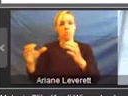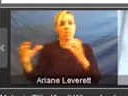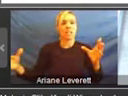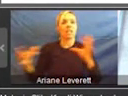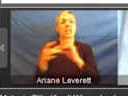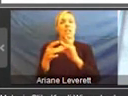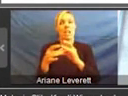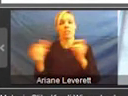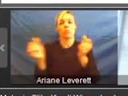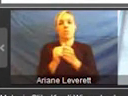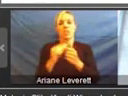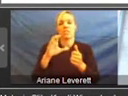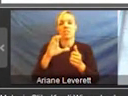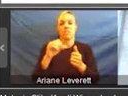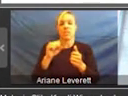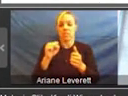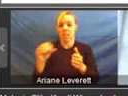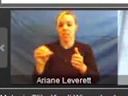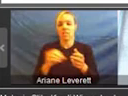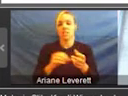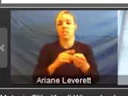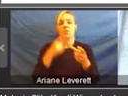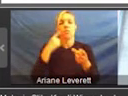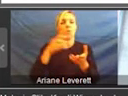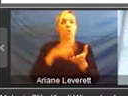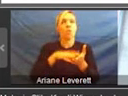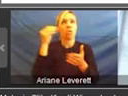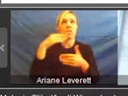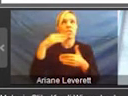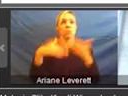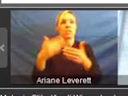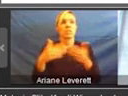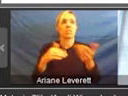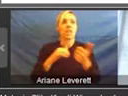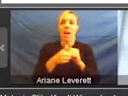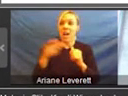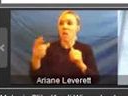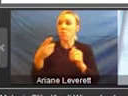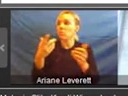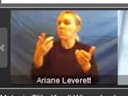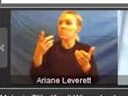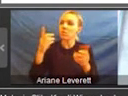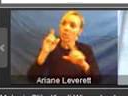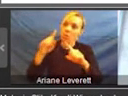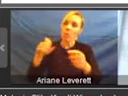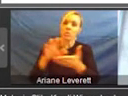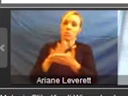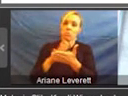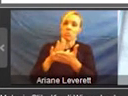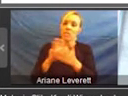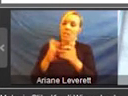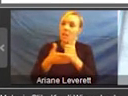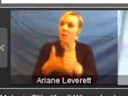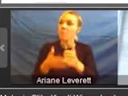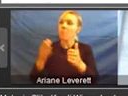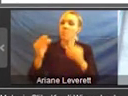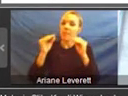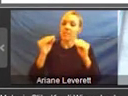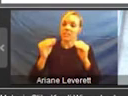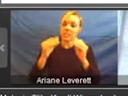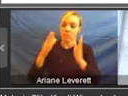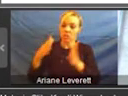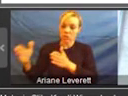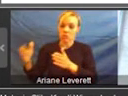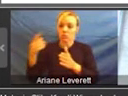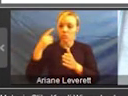needs to happen in schools, for instance, in terms of stigmatization, in terms of enabling sensitizing teachers for how to